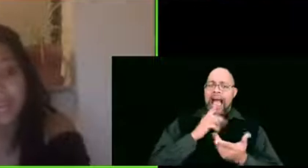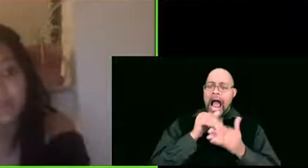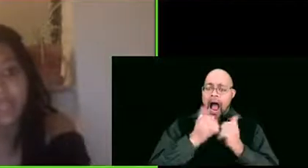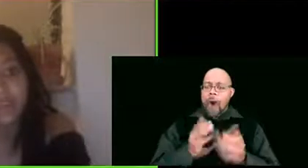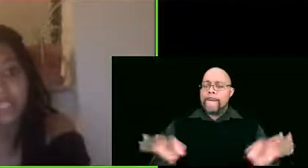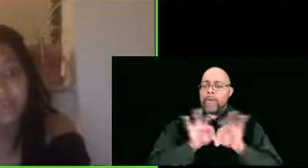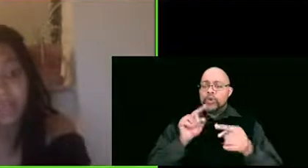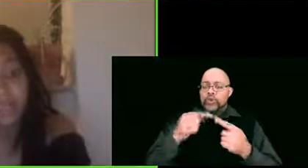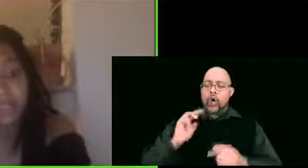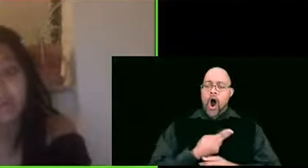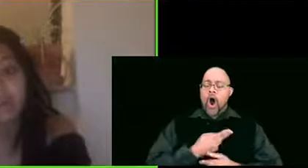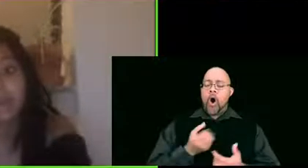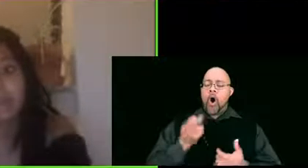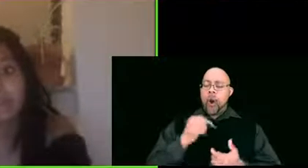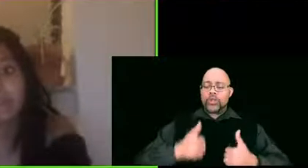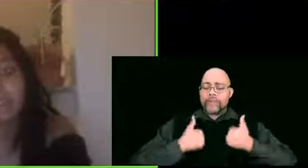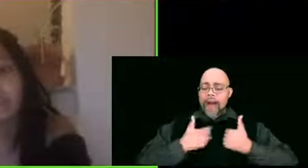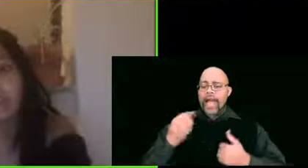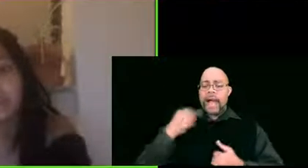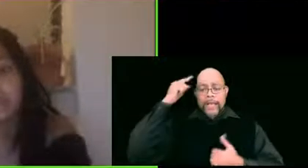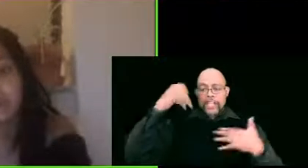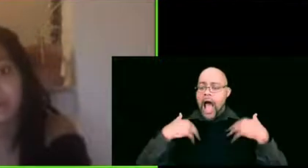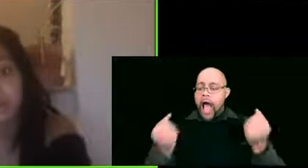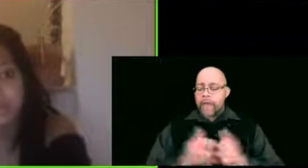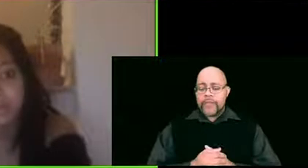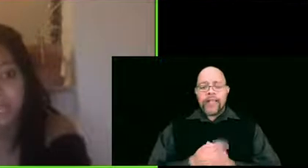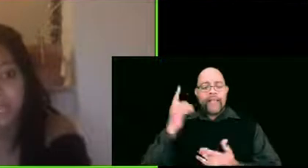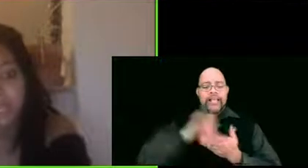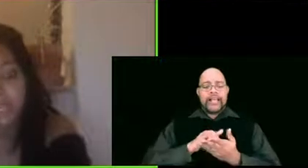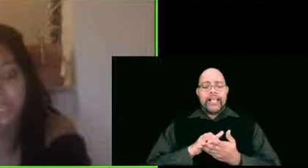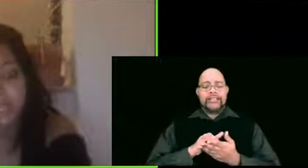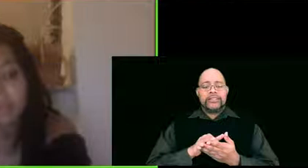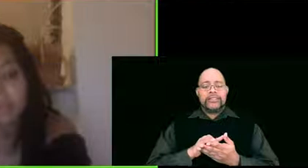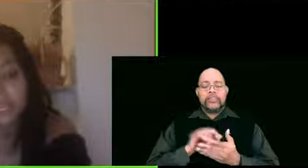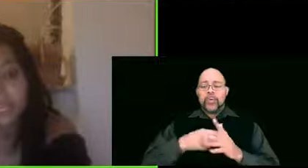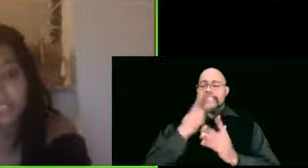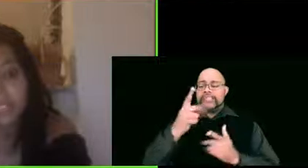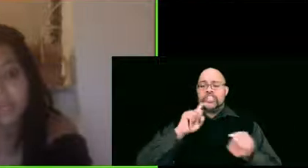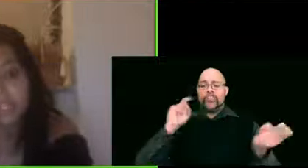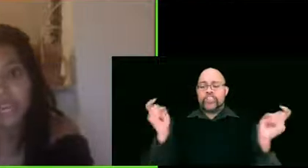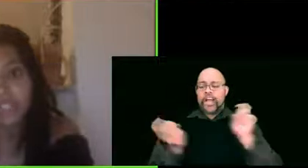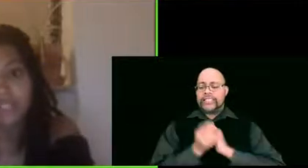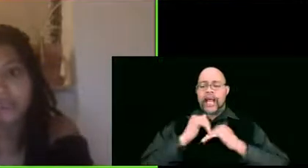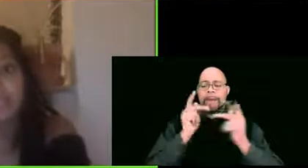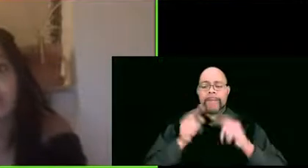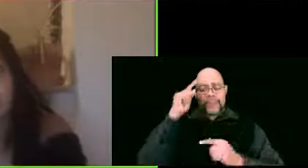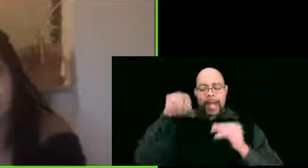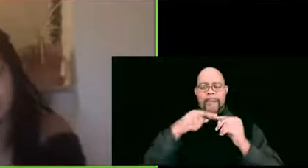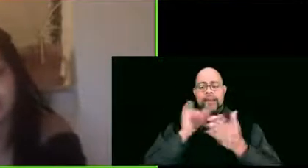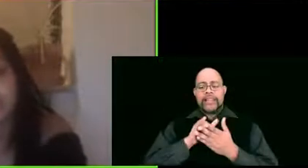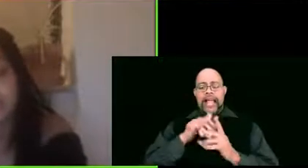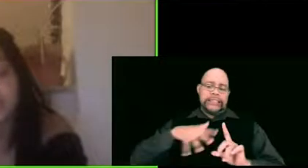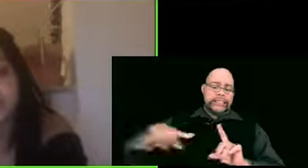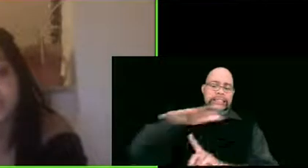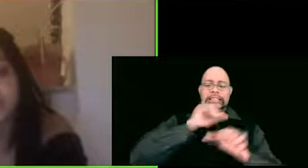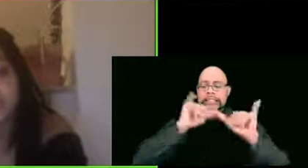how vital they are to us and to our own survival and to our own mental health. And I think that's you're starting to see a big change in the way that people think